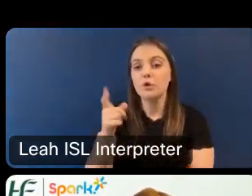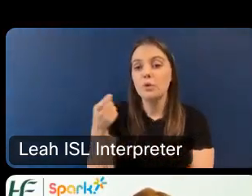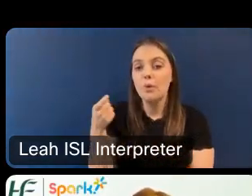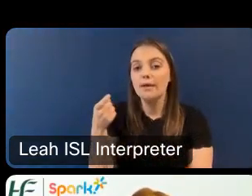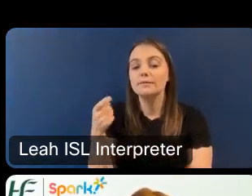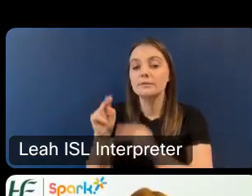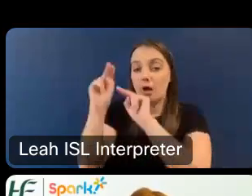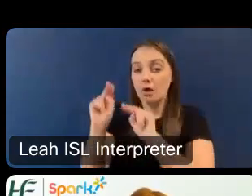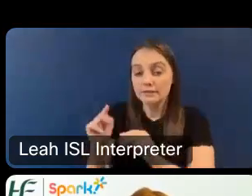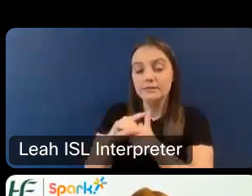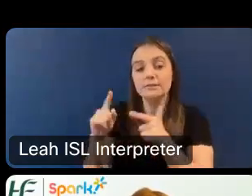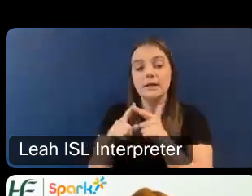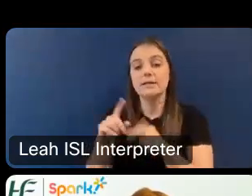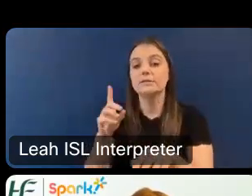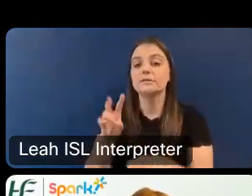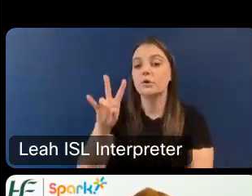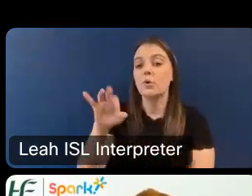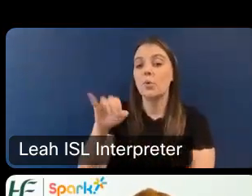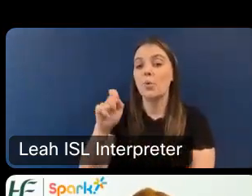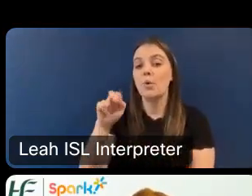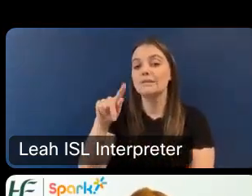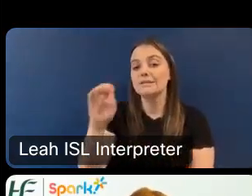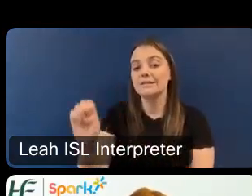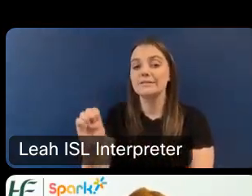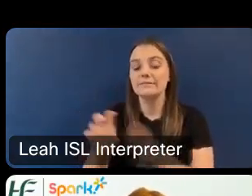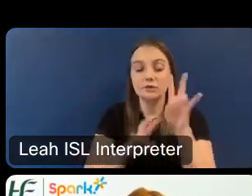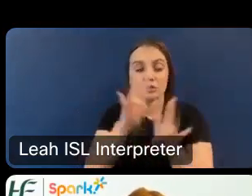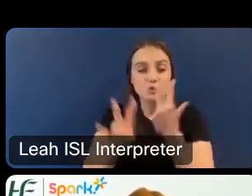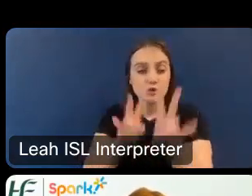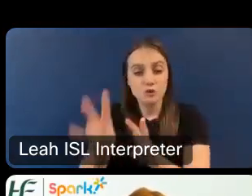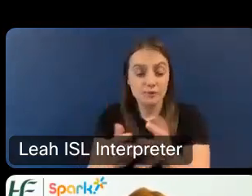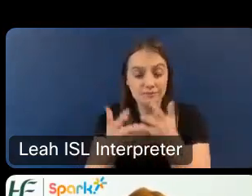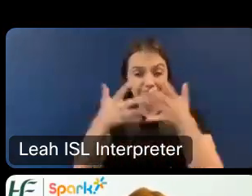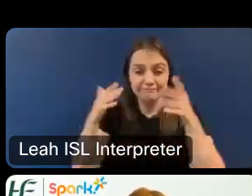quantitative surveys. So basically it's a very big approach that consider